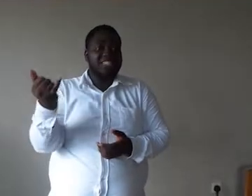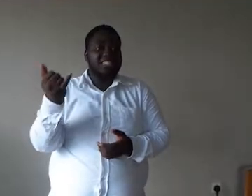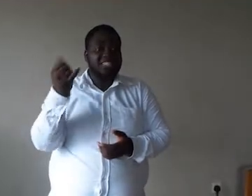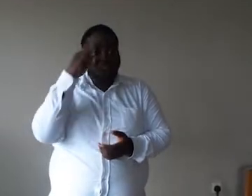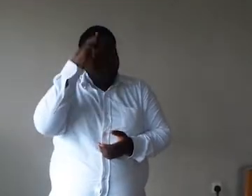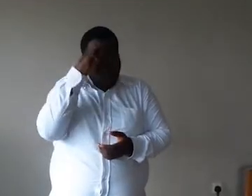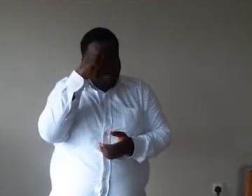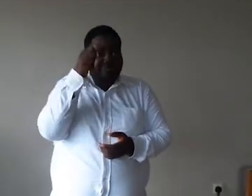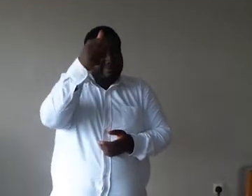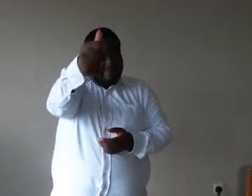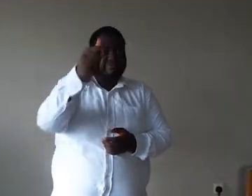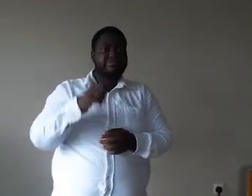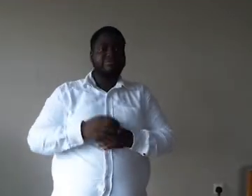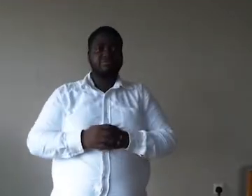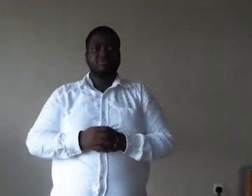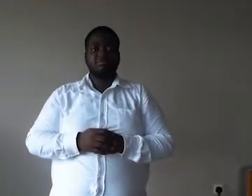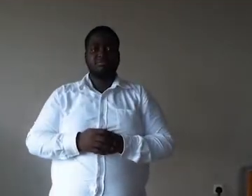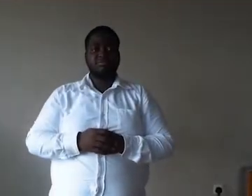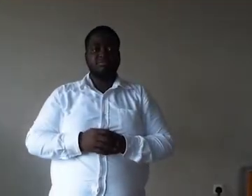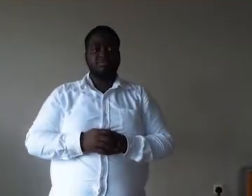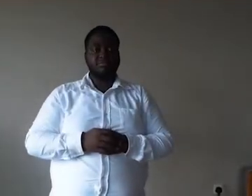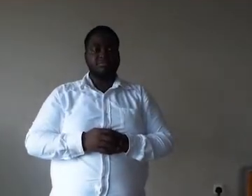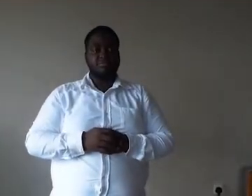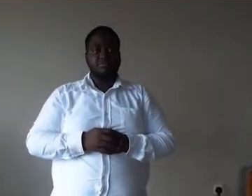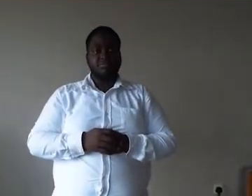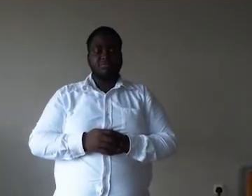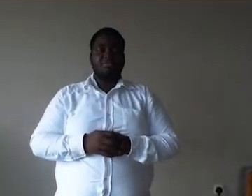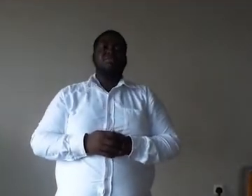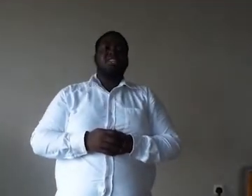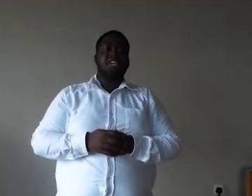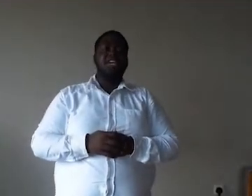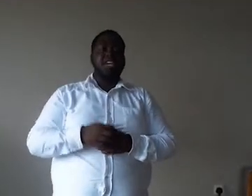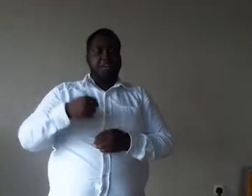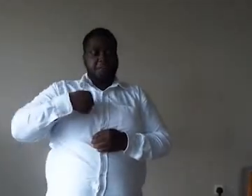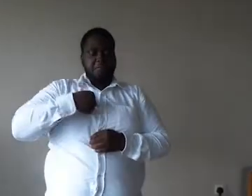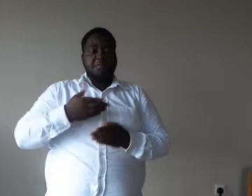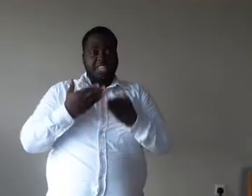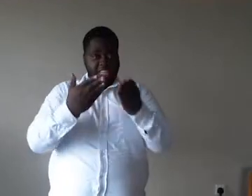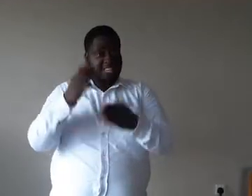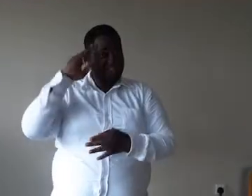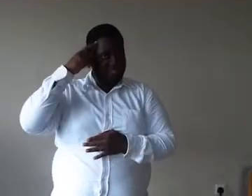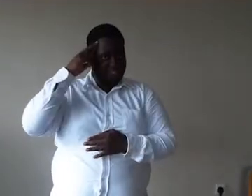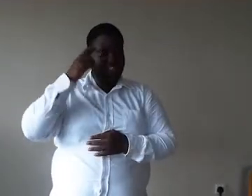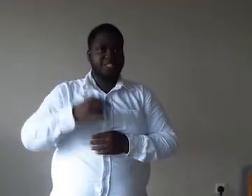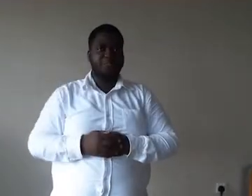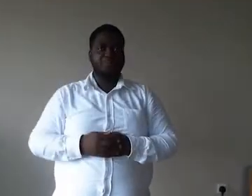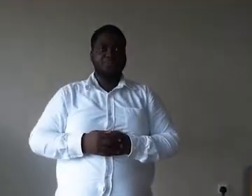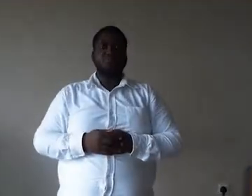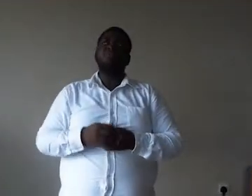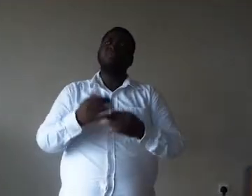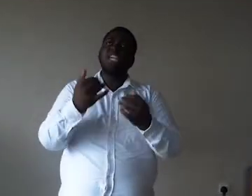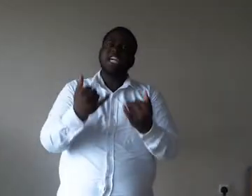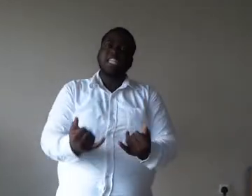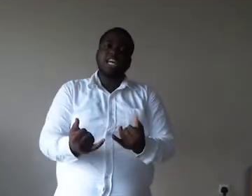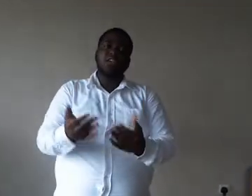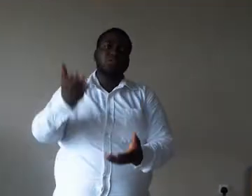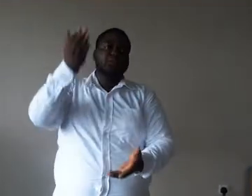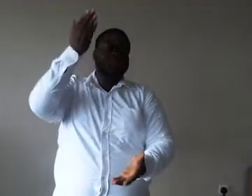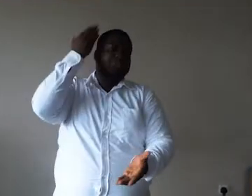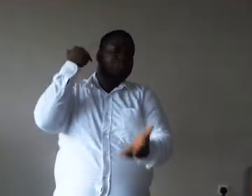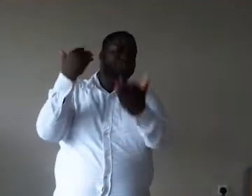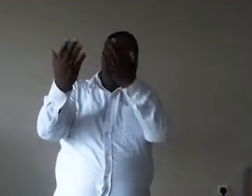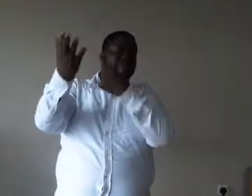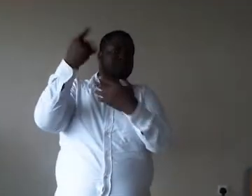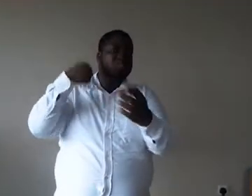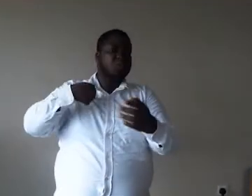A survey was conducted, and some of the answers that we received were these. Some said men are lazy to read the scriptures. Others said the